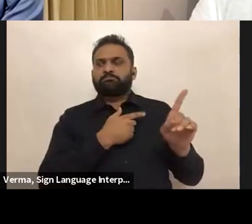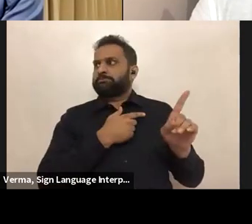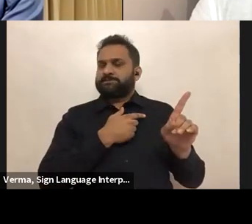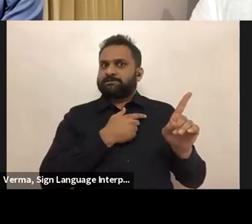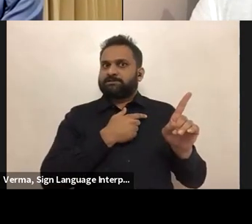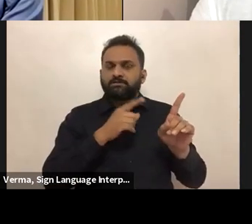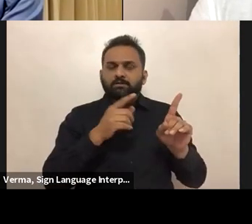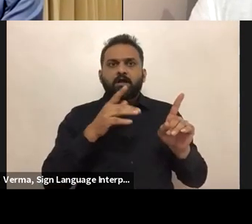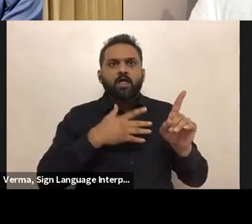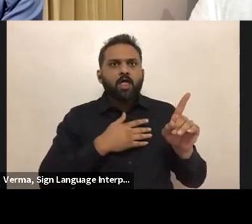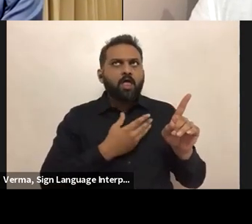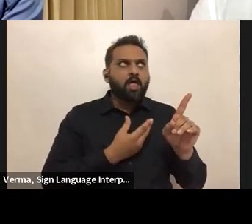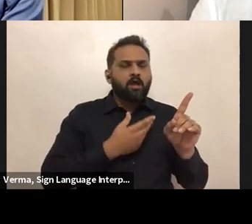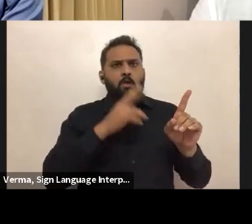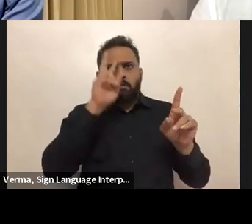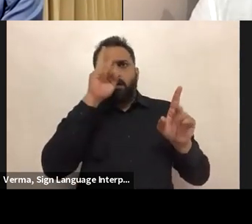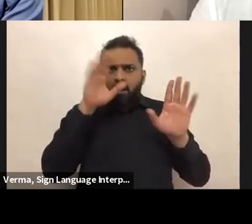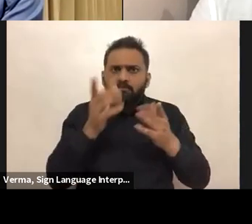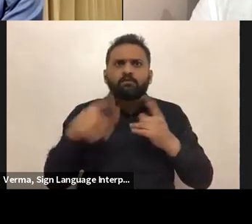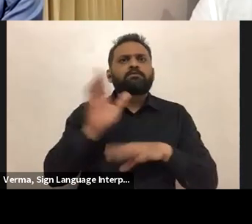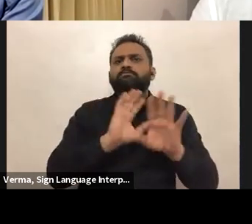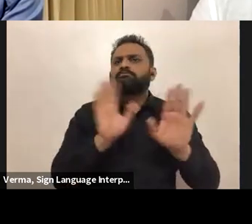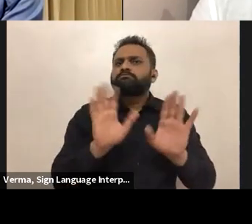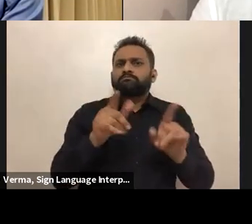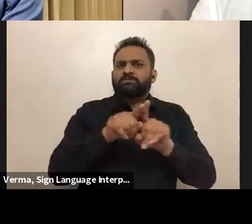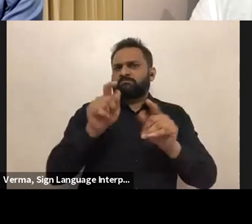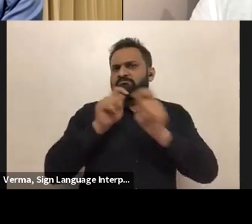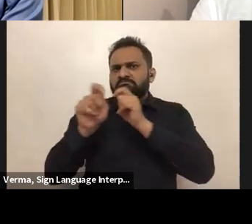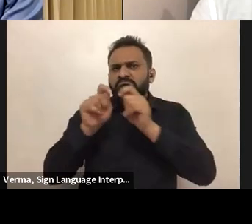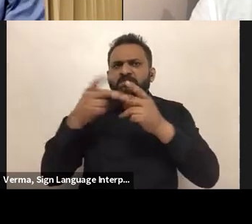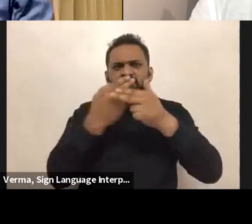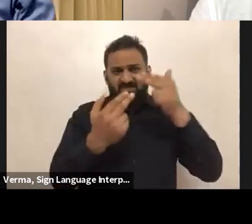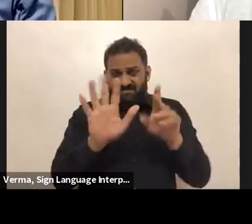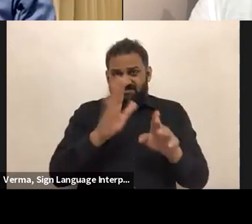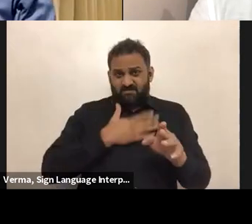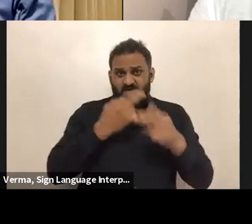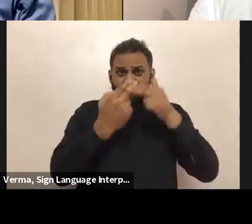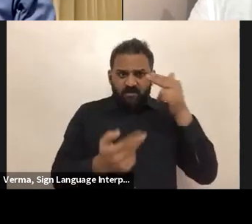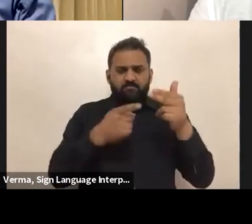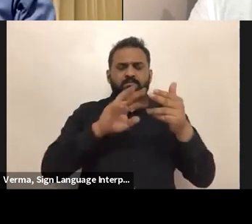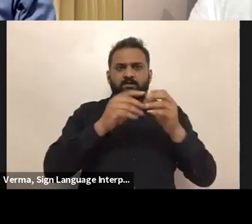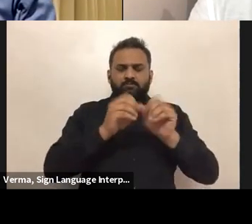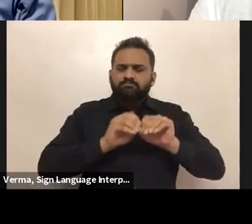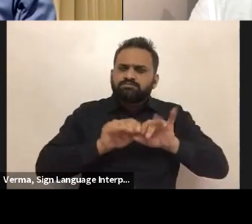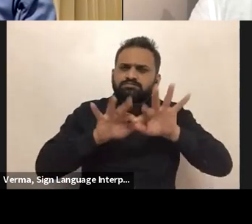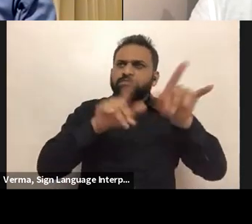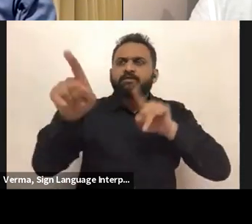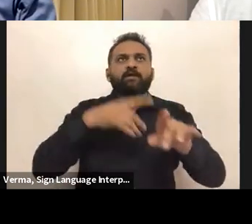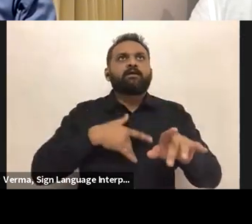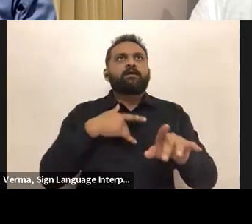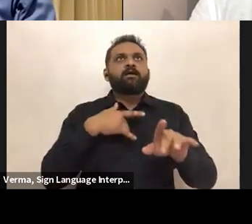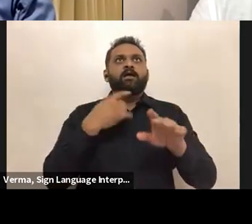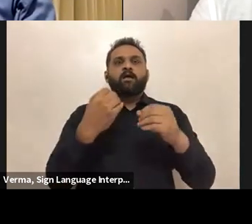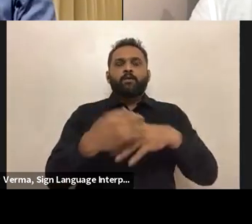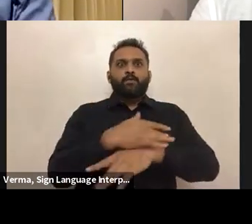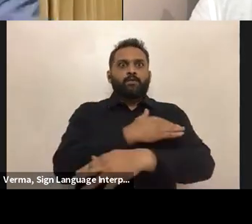continues to be depicted in cinema and media, my film comes as a breath of fresh air. Nobody in my film lives in